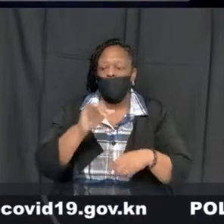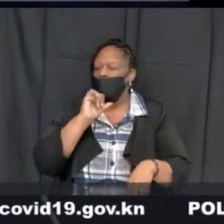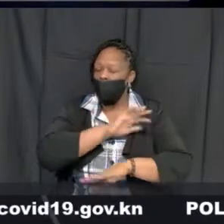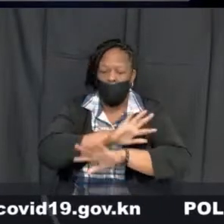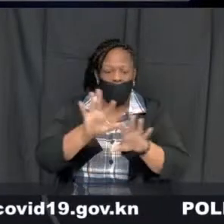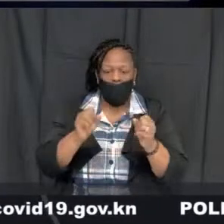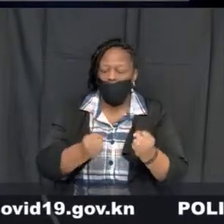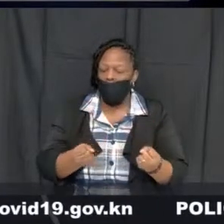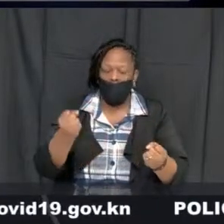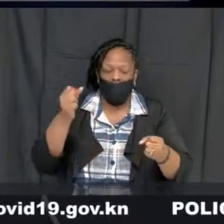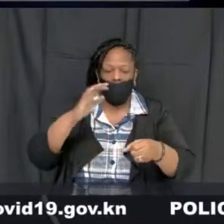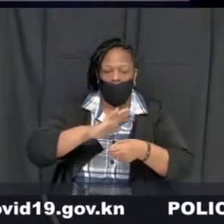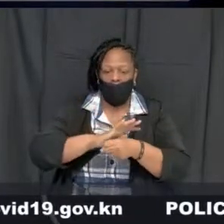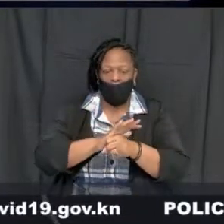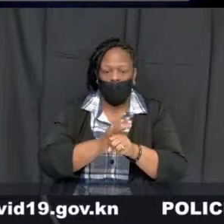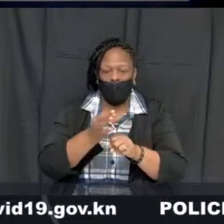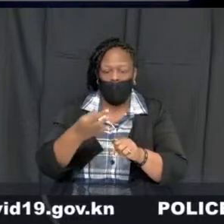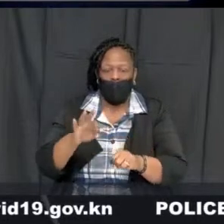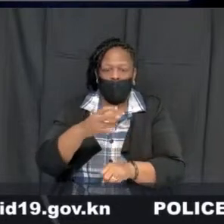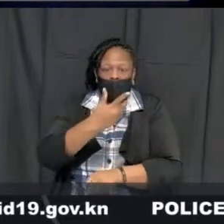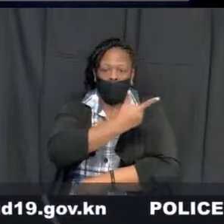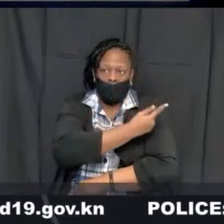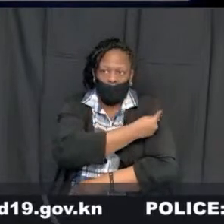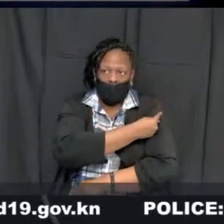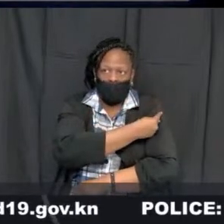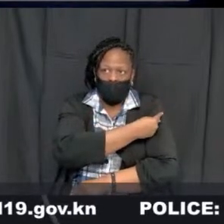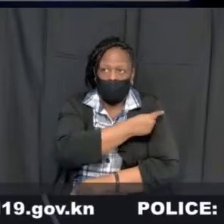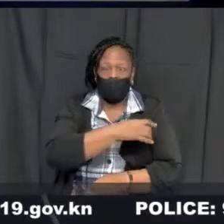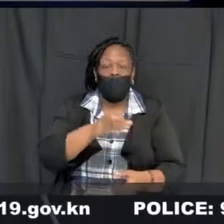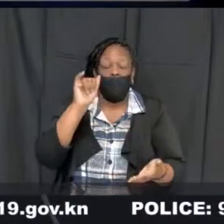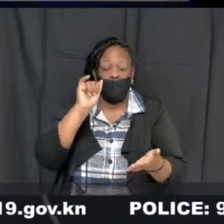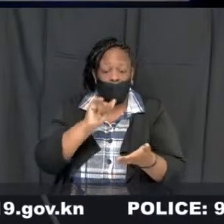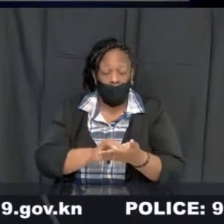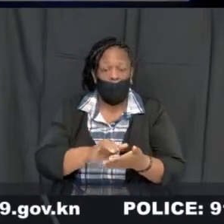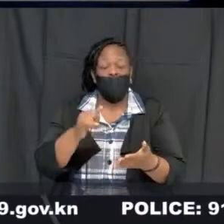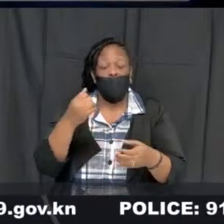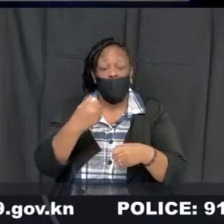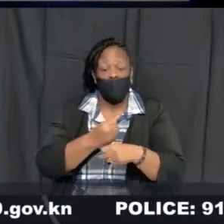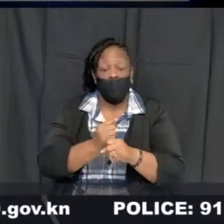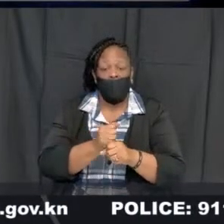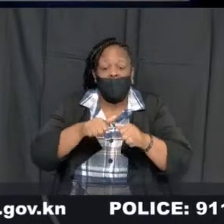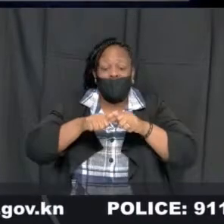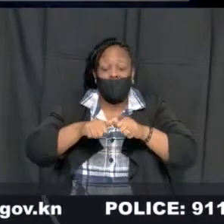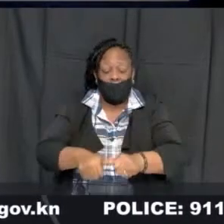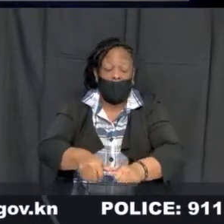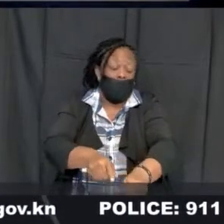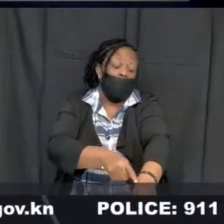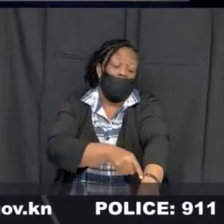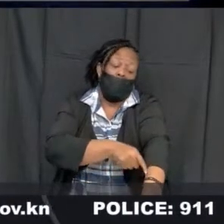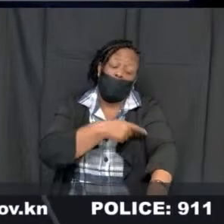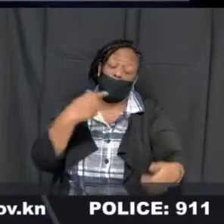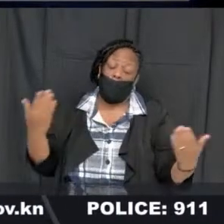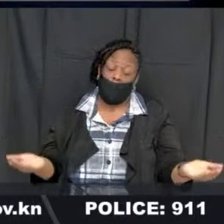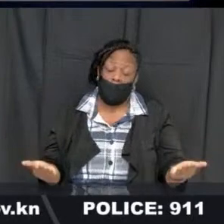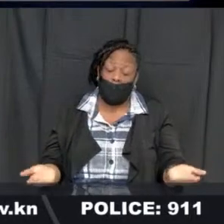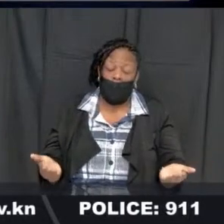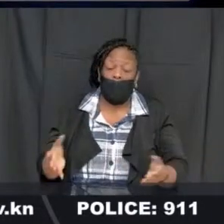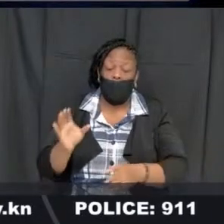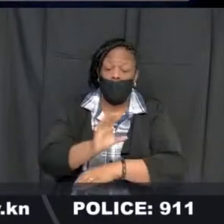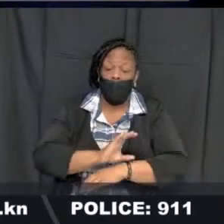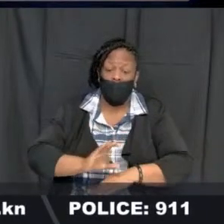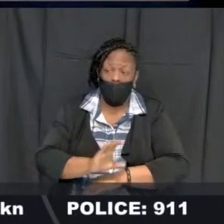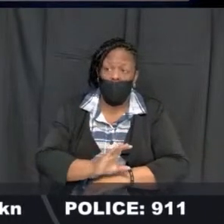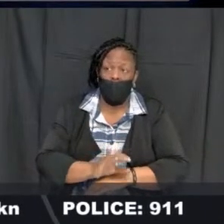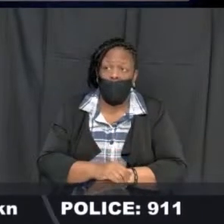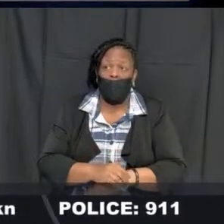vaccinations to counter the coronavirus will cause the COVID-19 pandemic to remain longer in the region, endangering lives, livelihoods,